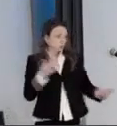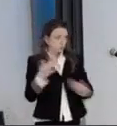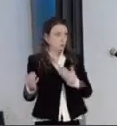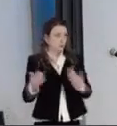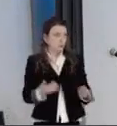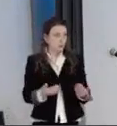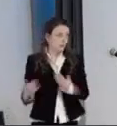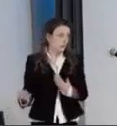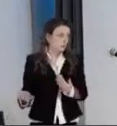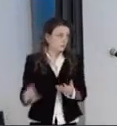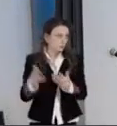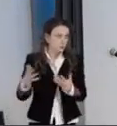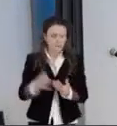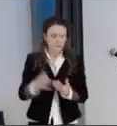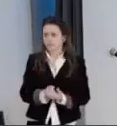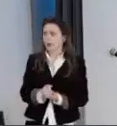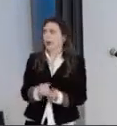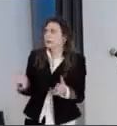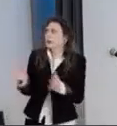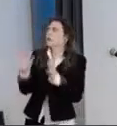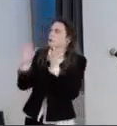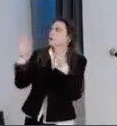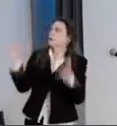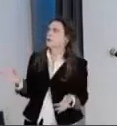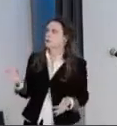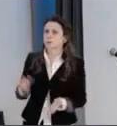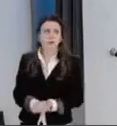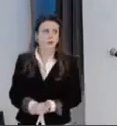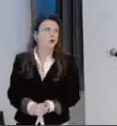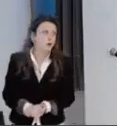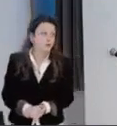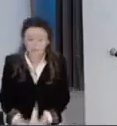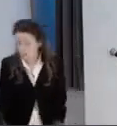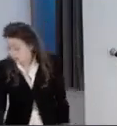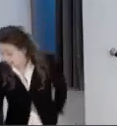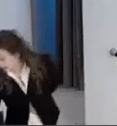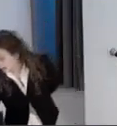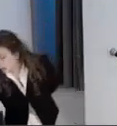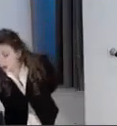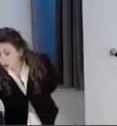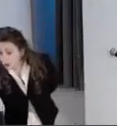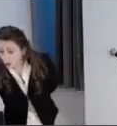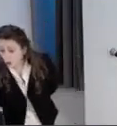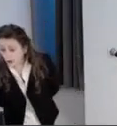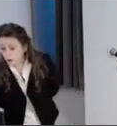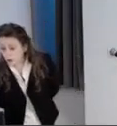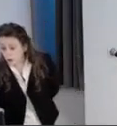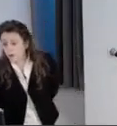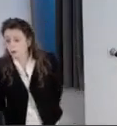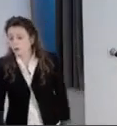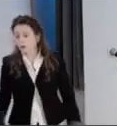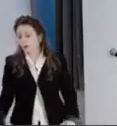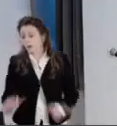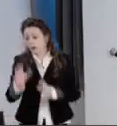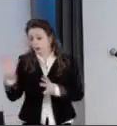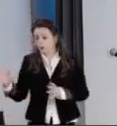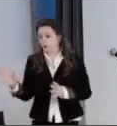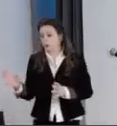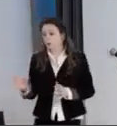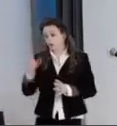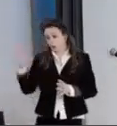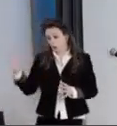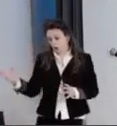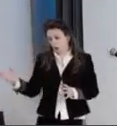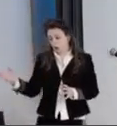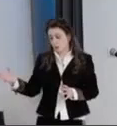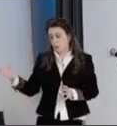and the contrast between them does, which is, yeah, I take it a curious case of cognitivism. Okay, so now I've made a case for